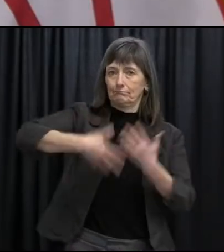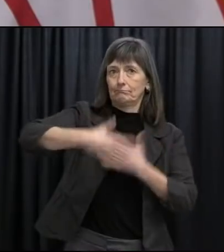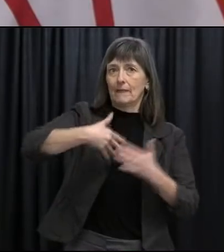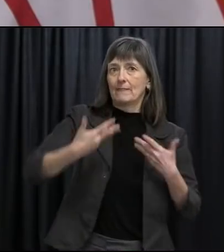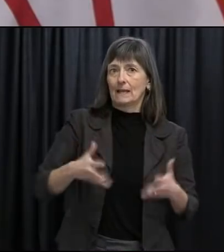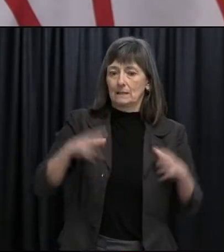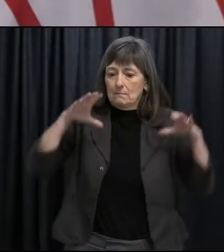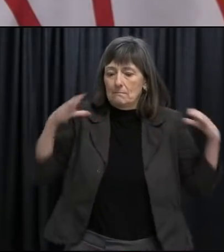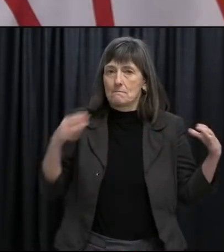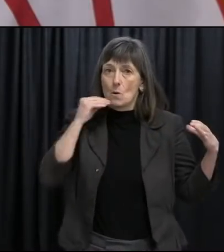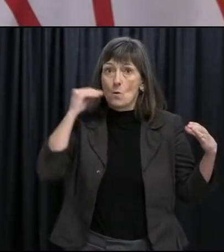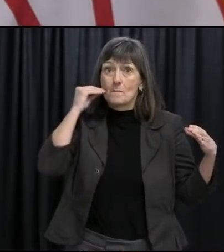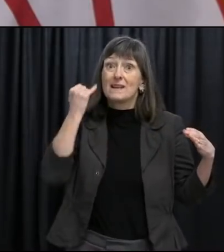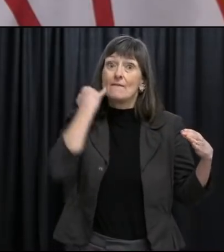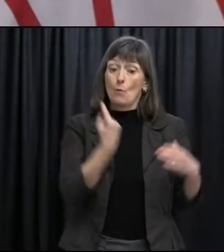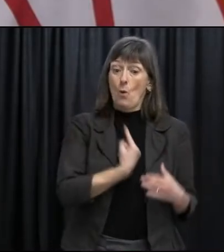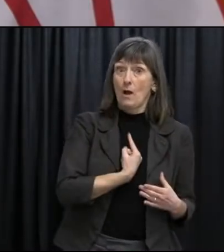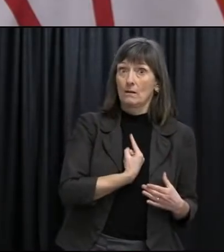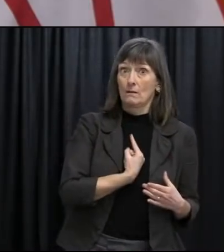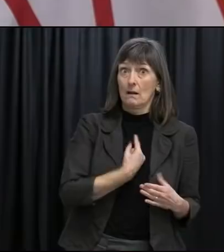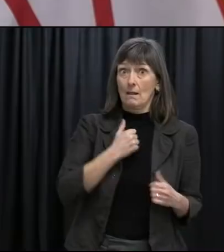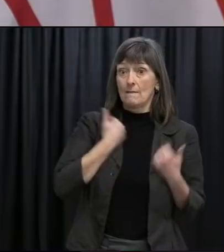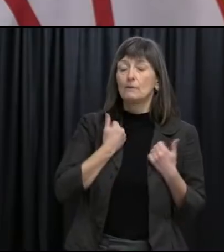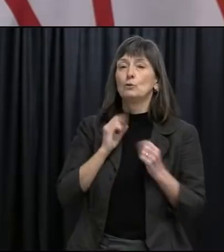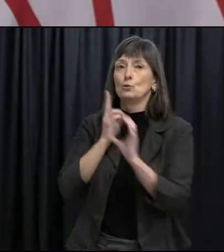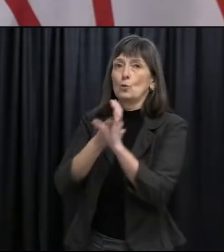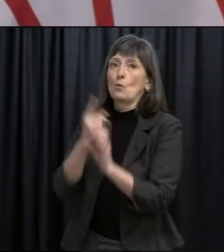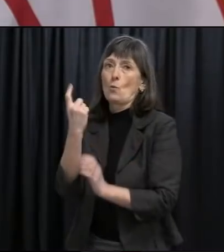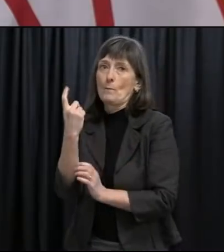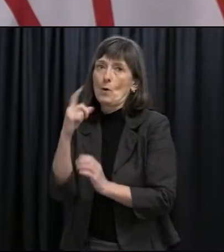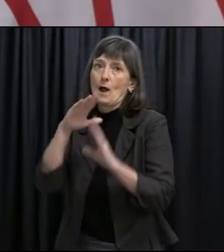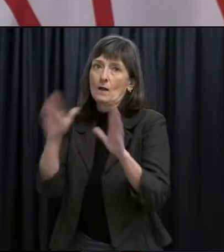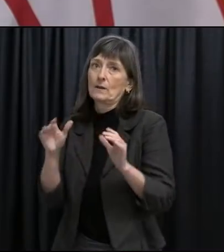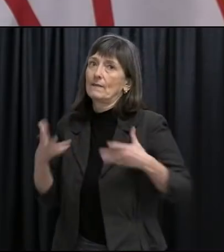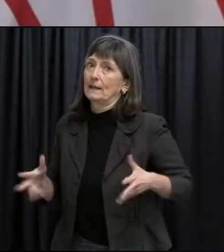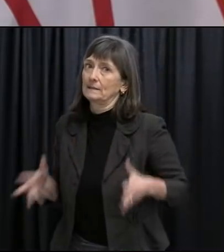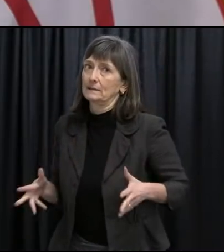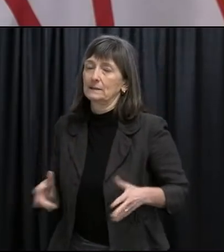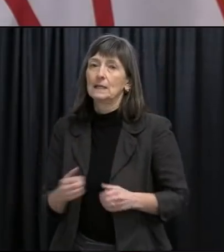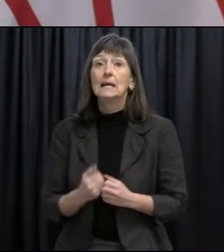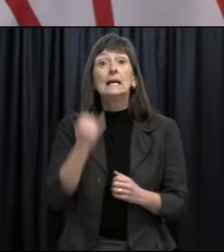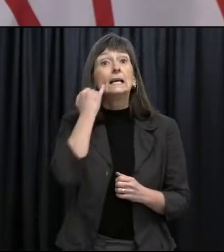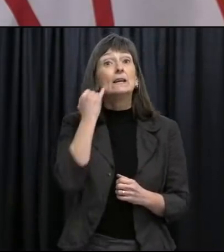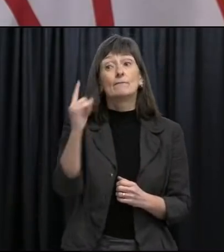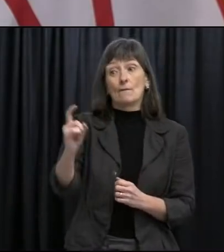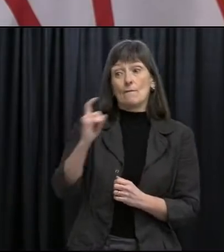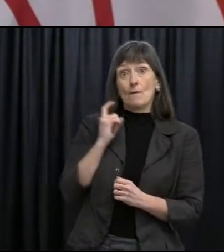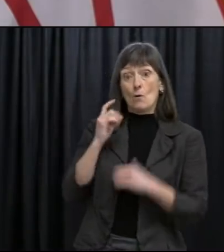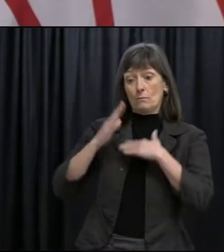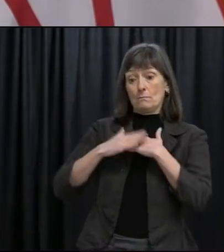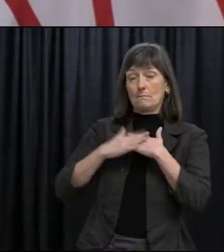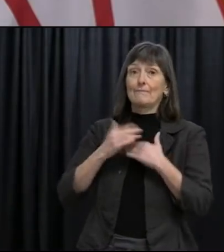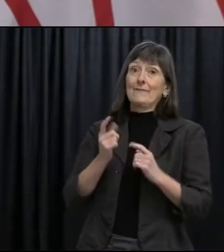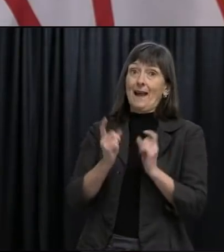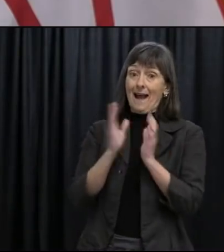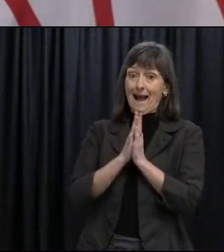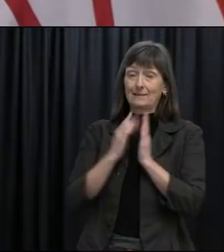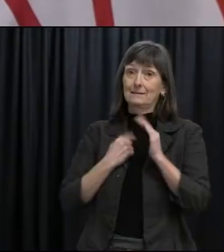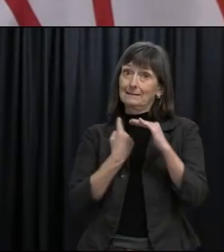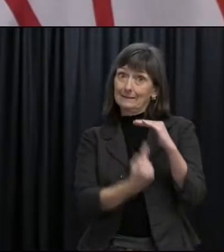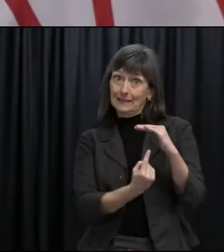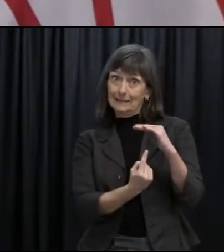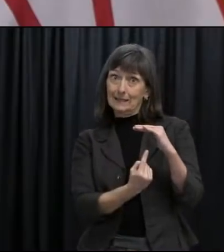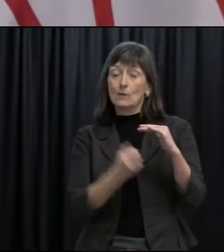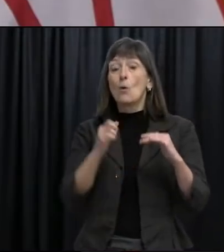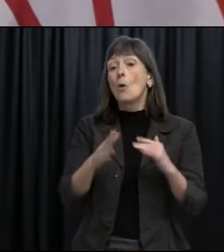with. If you have been advised to self-isolate for any reason, either through an advisory, by public health, or because you